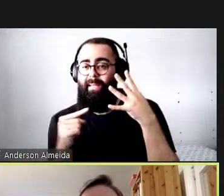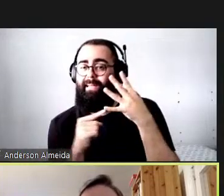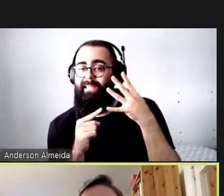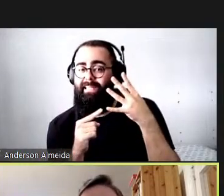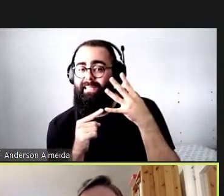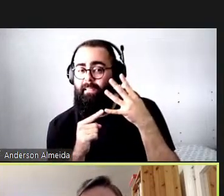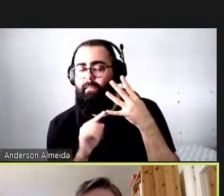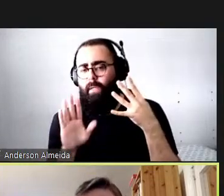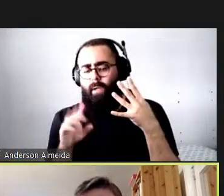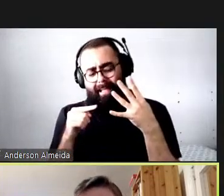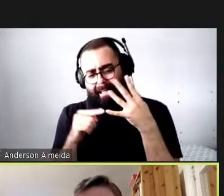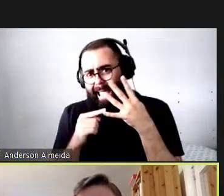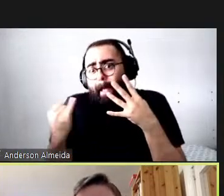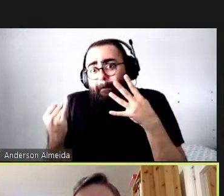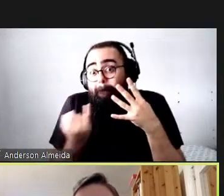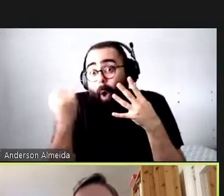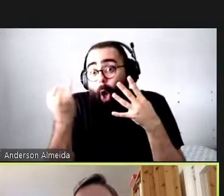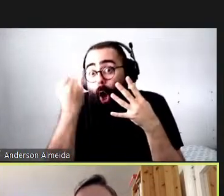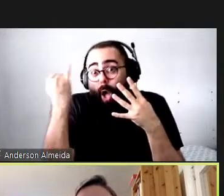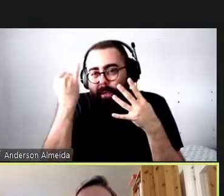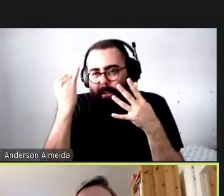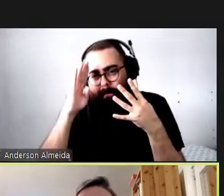important as the other three.